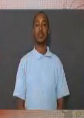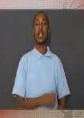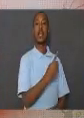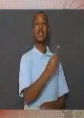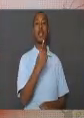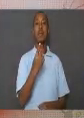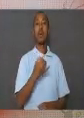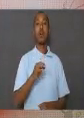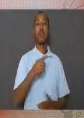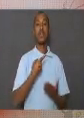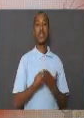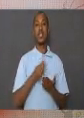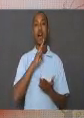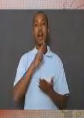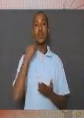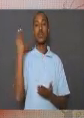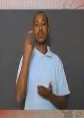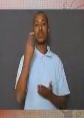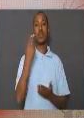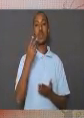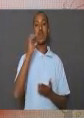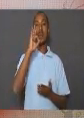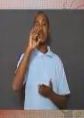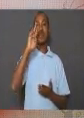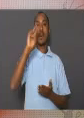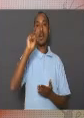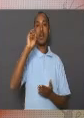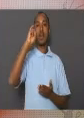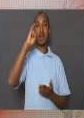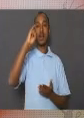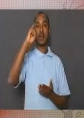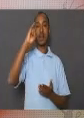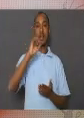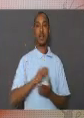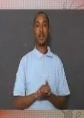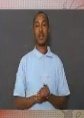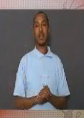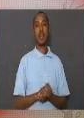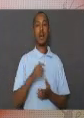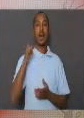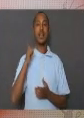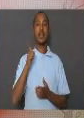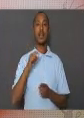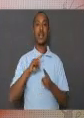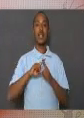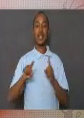Some of these are used as fungicides, whereas others function as